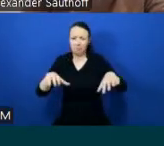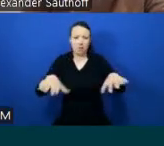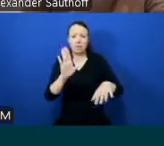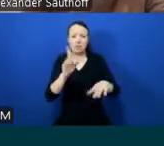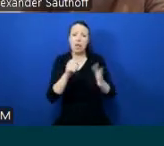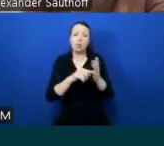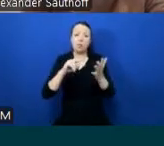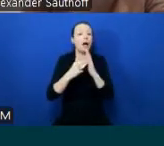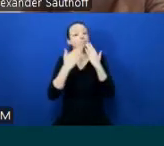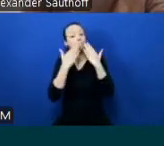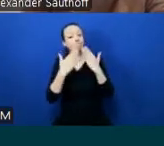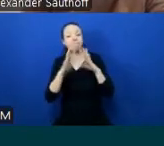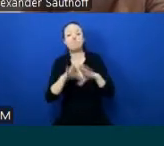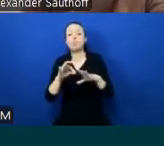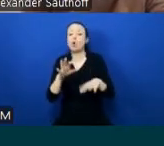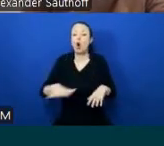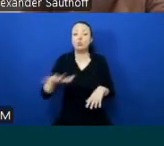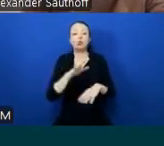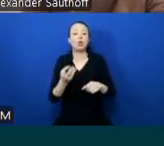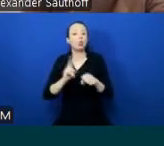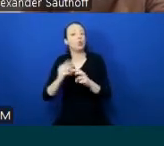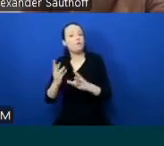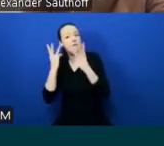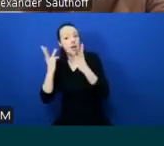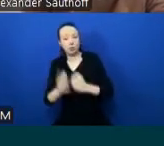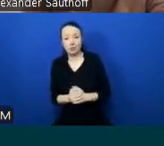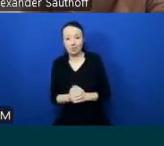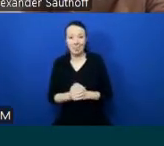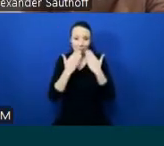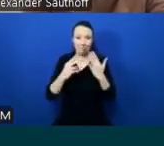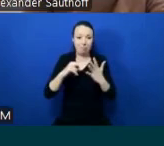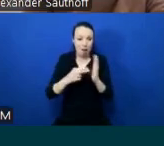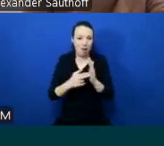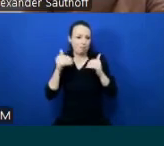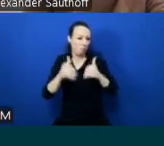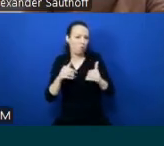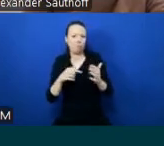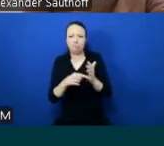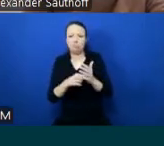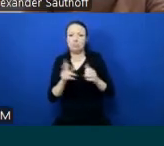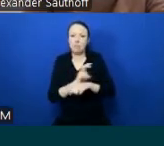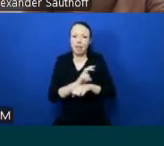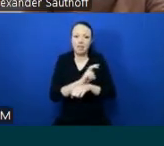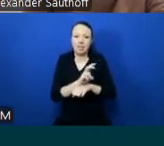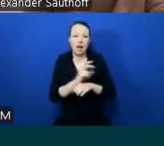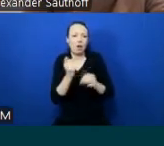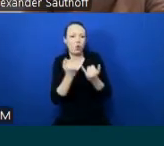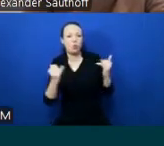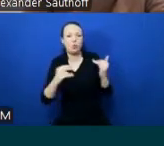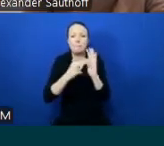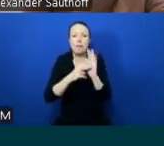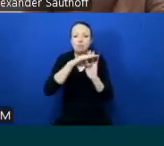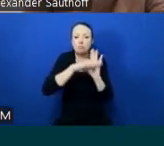These plans can include technical guidelines, tree charters, biodiversity plans, and even requirements that will